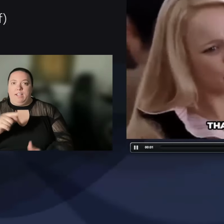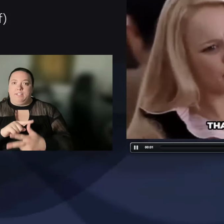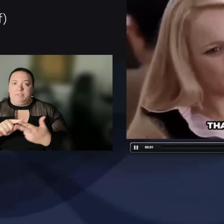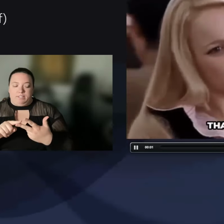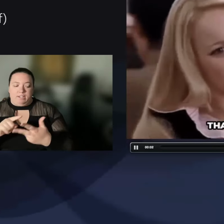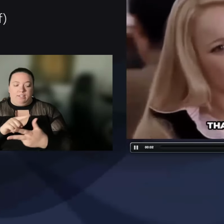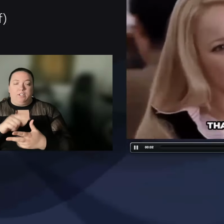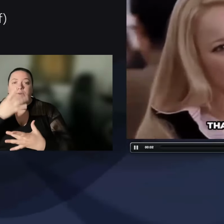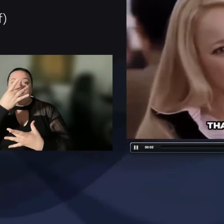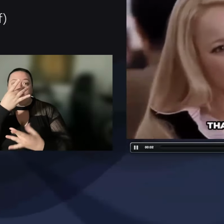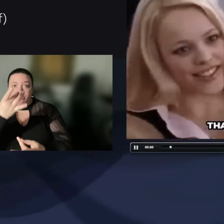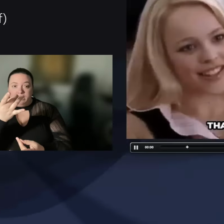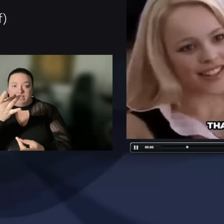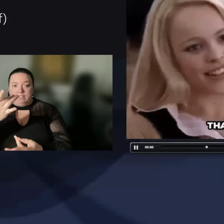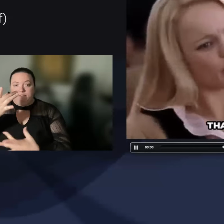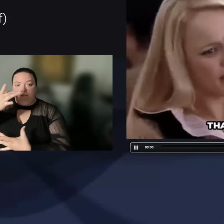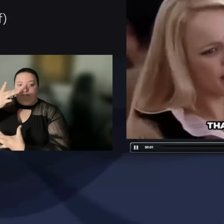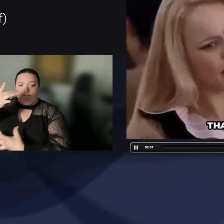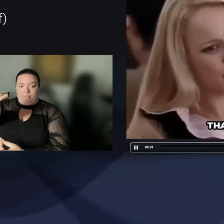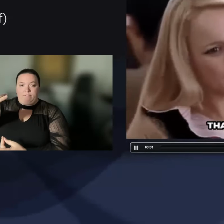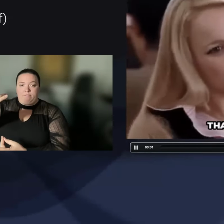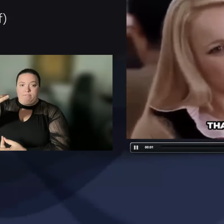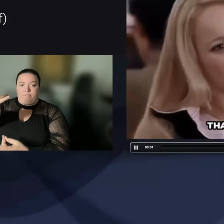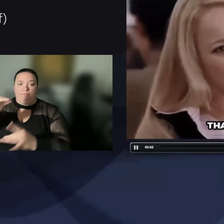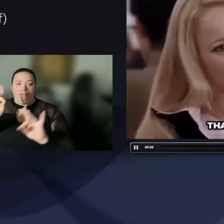Interesting has 3 signs. So interesting,